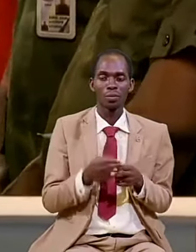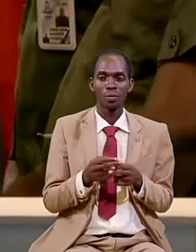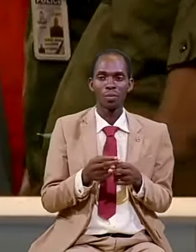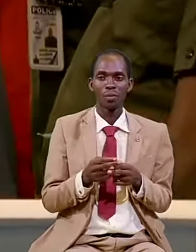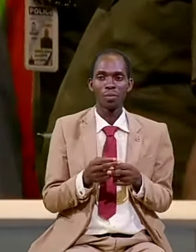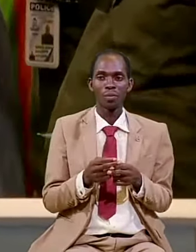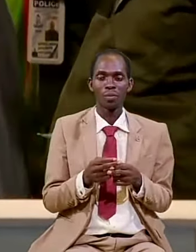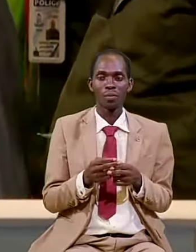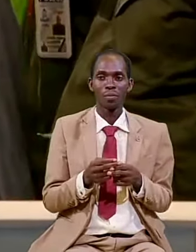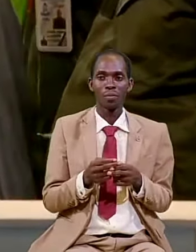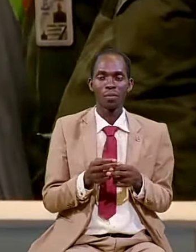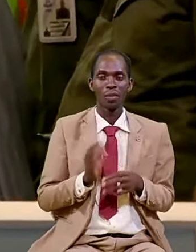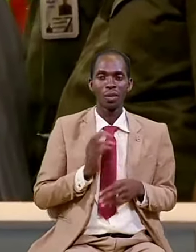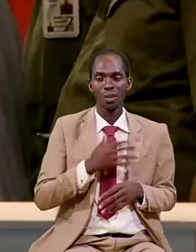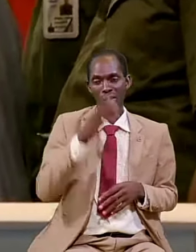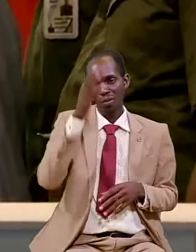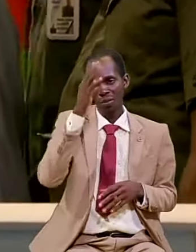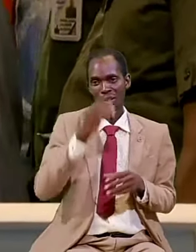Our Father and the Lord,